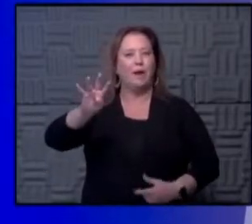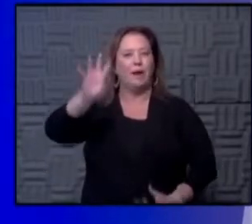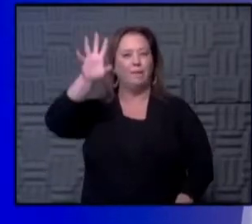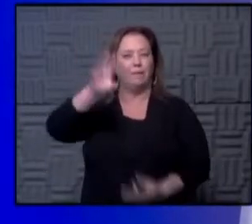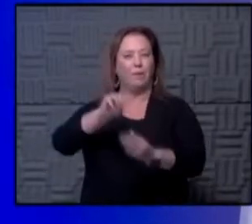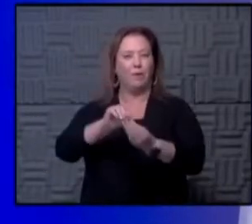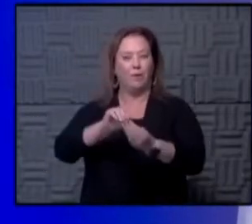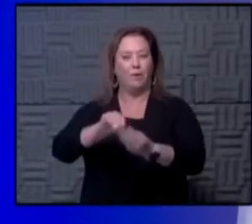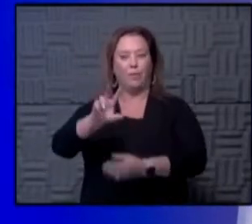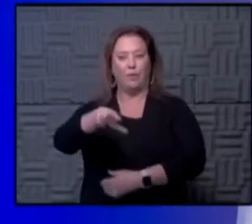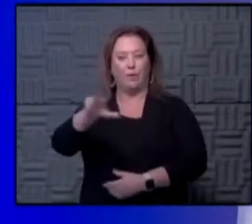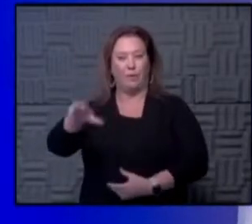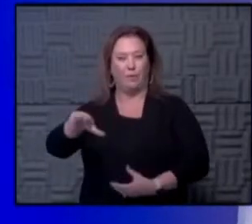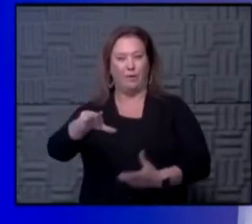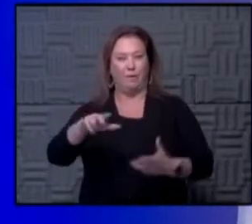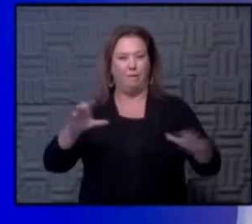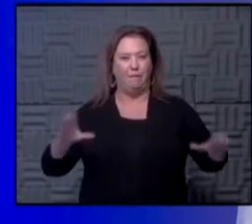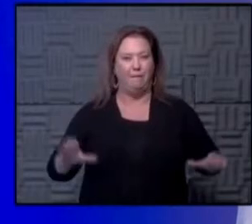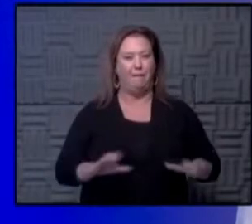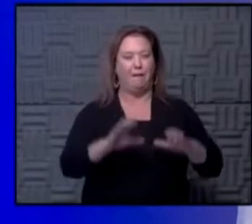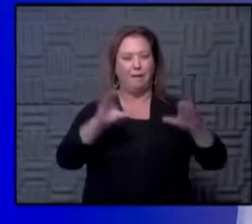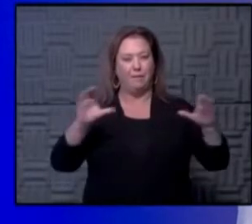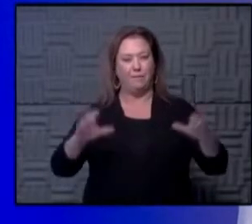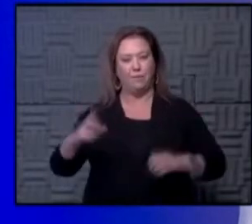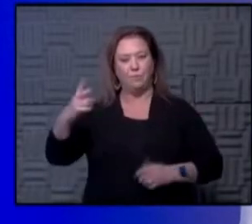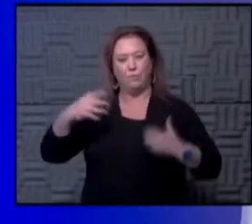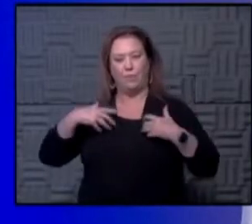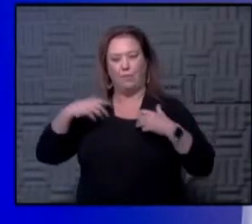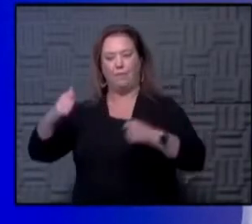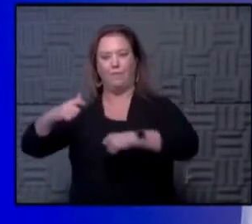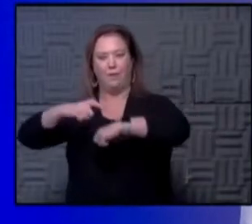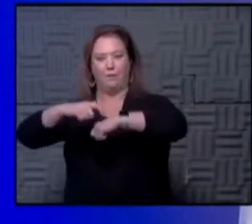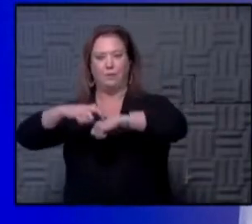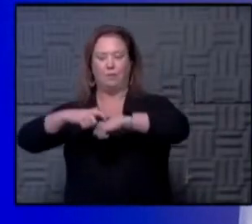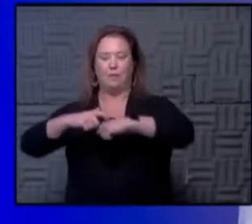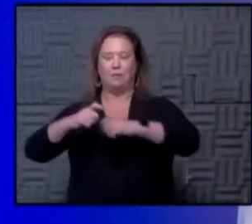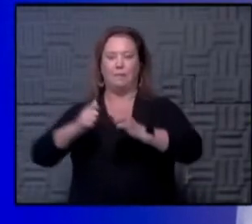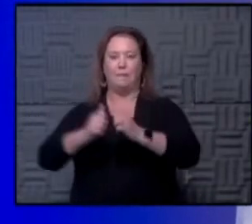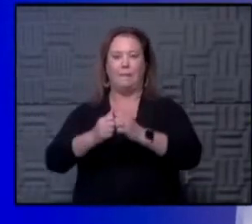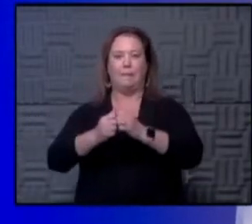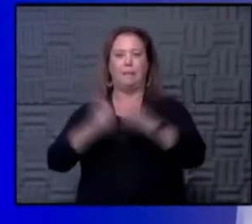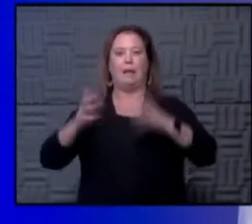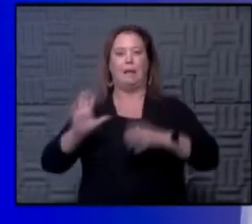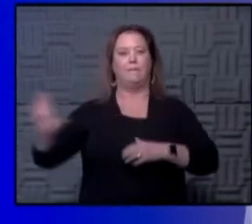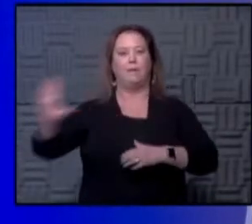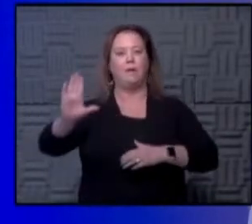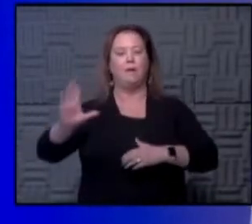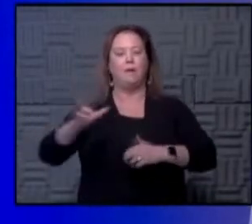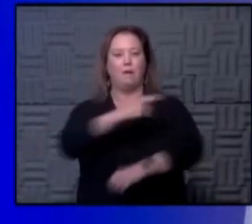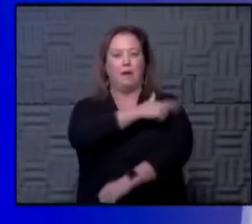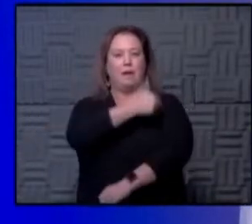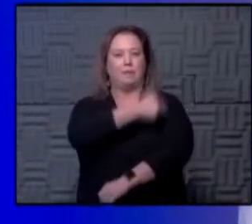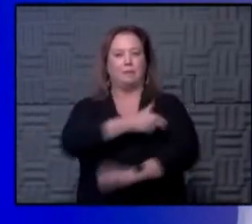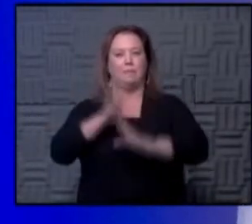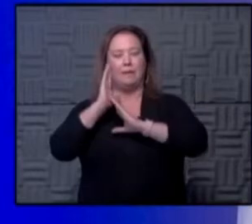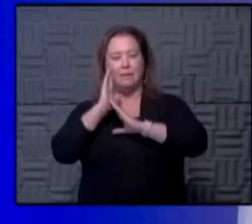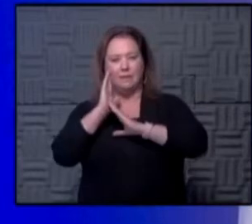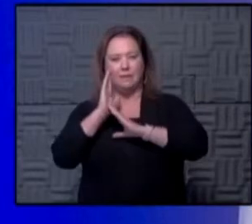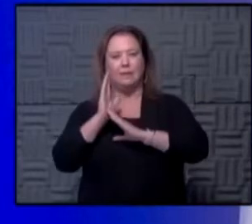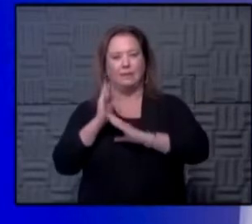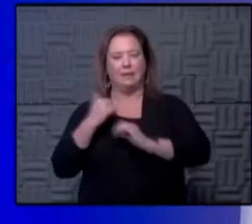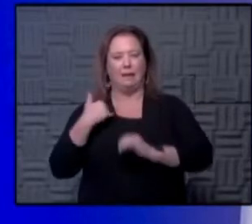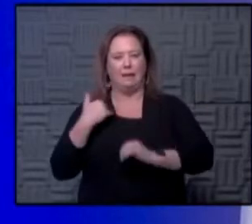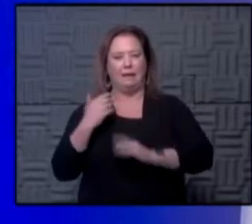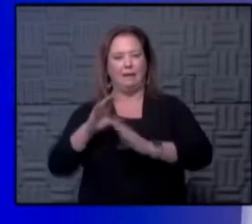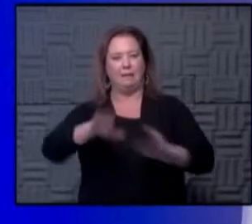those that are active and 2 in that recovery phase. So that's a large proportion of their hospital beds. And they did have a death in the